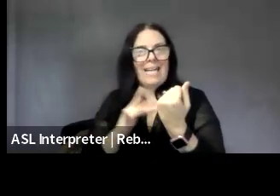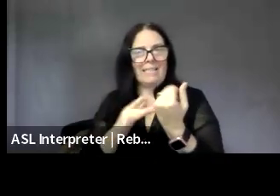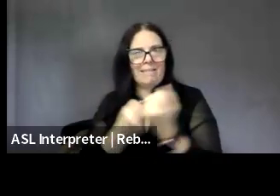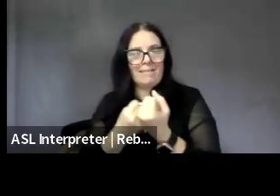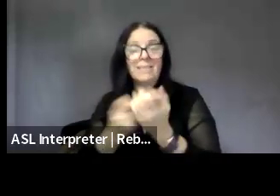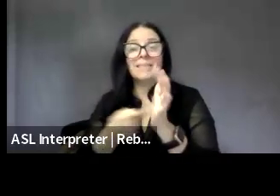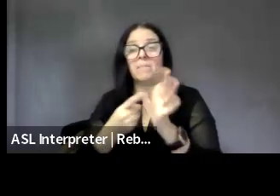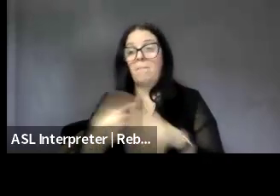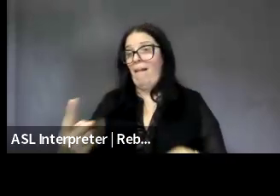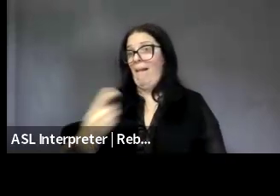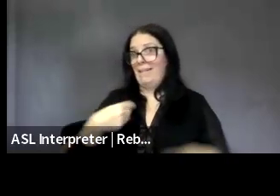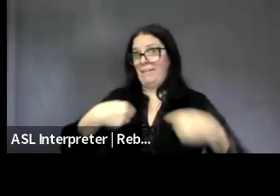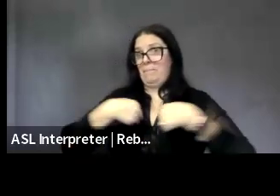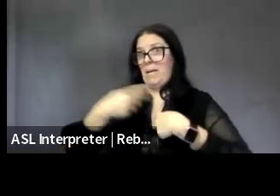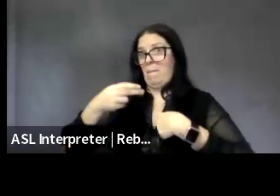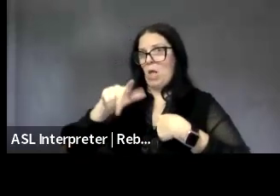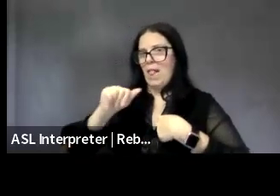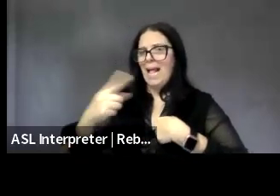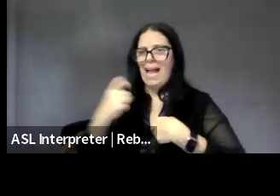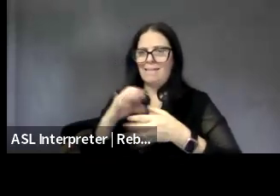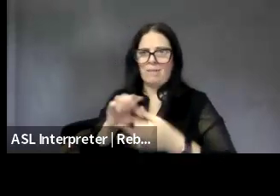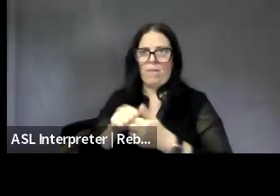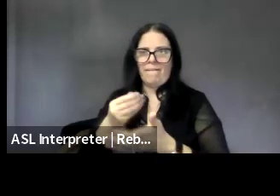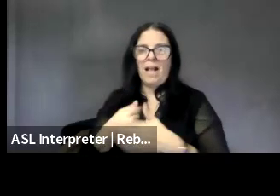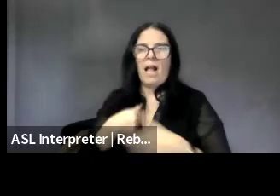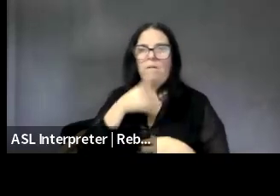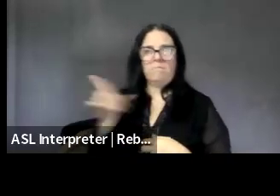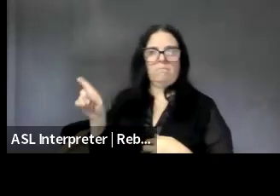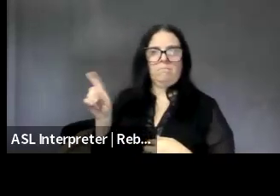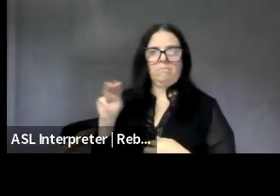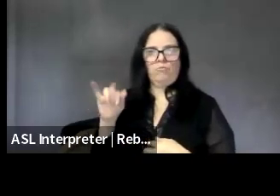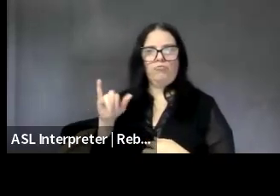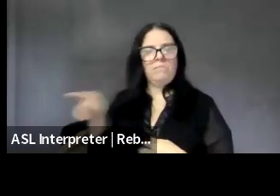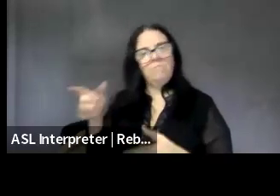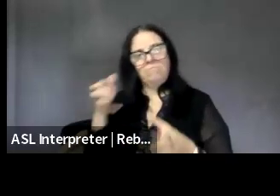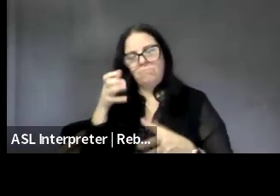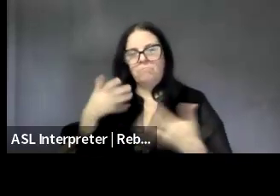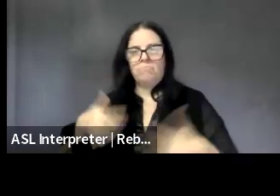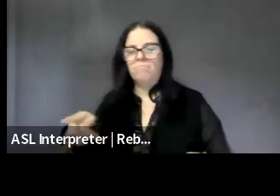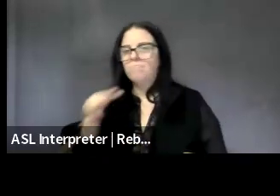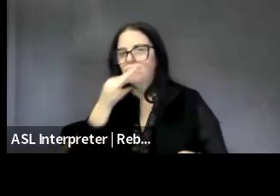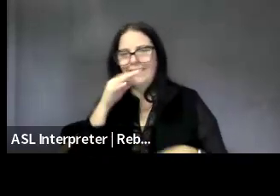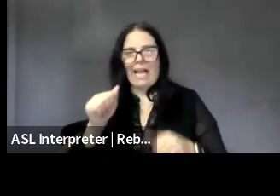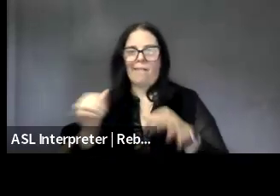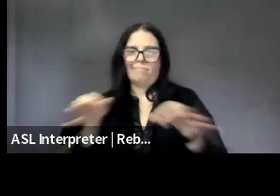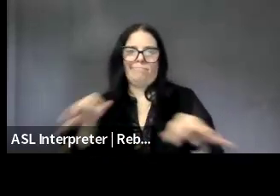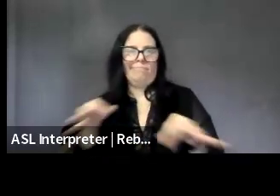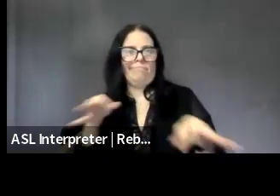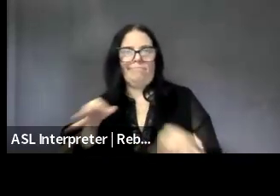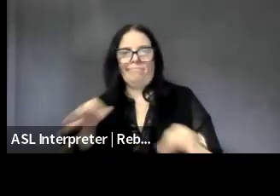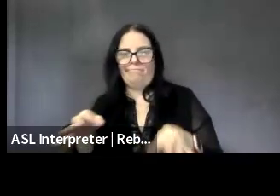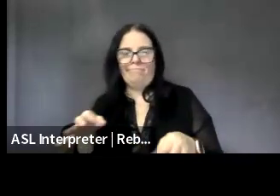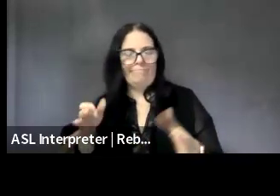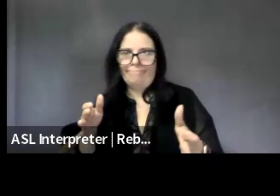me financial questions, I'll send you to her because she can break it down in a